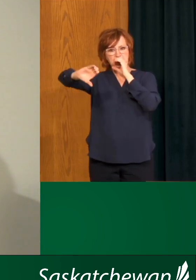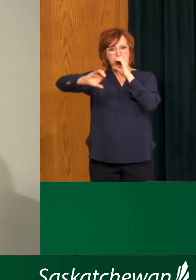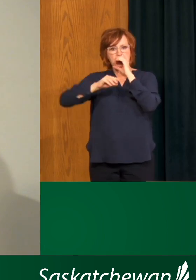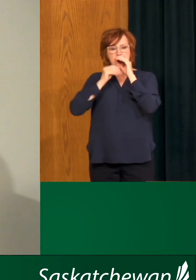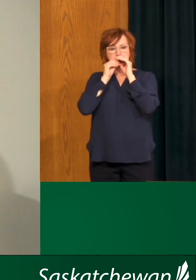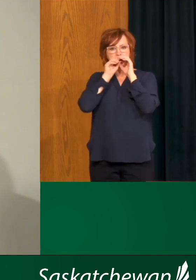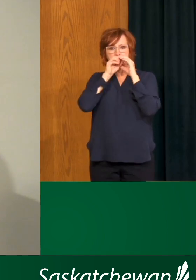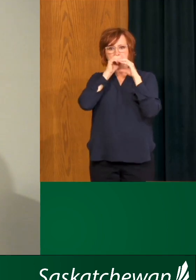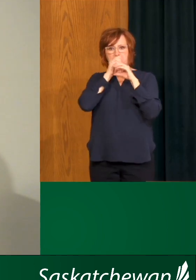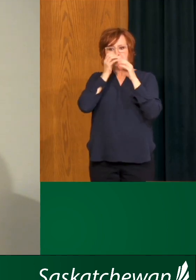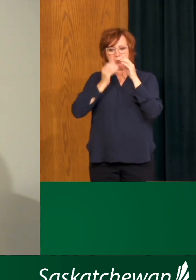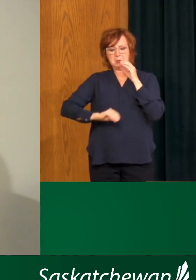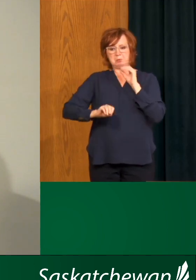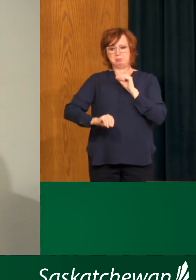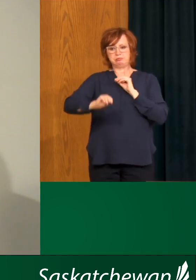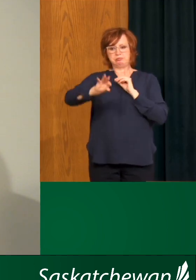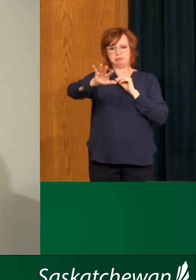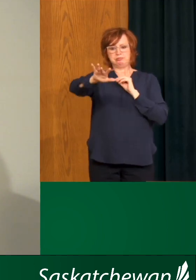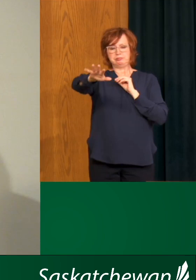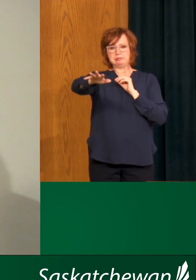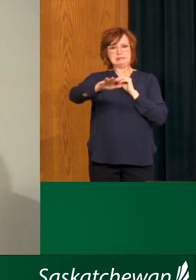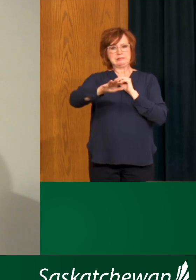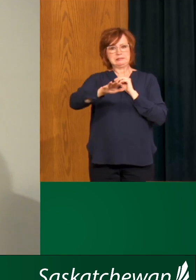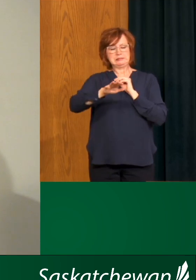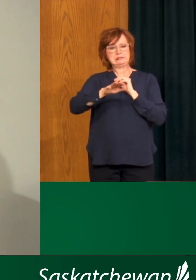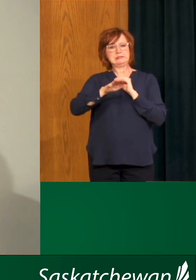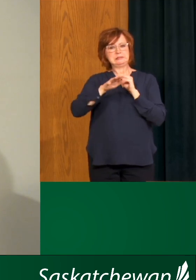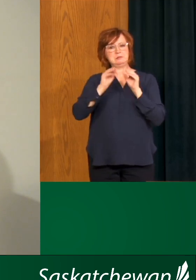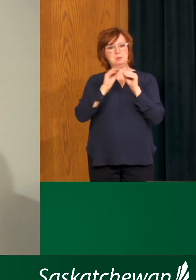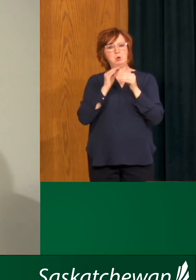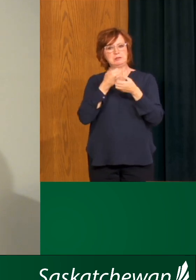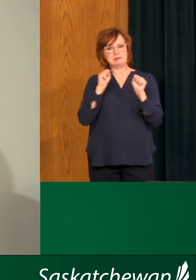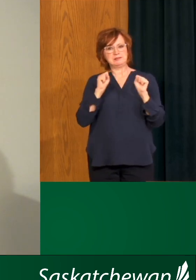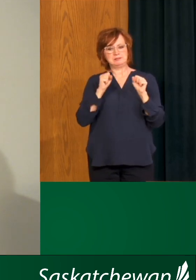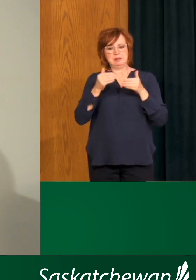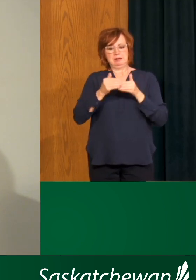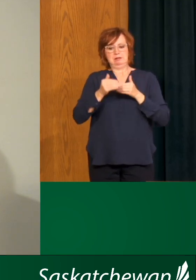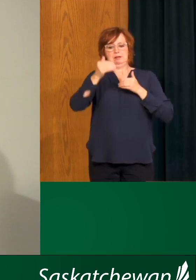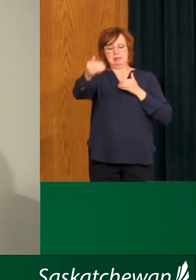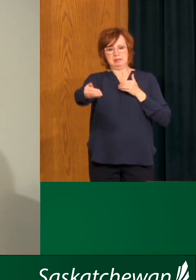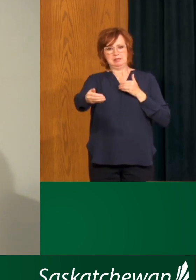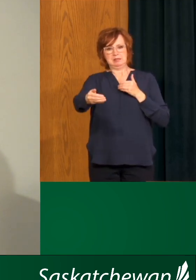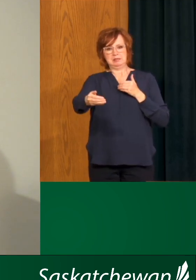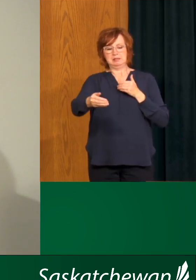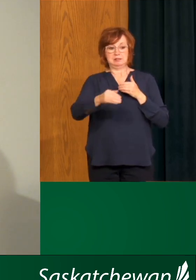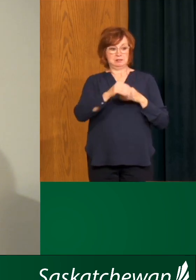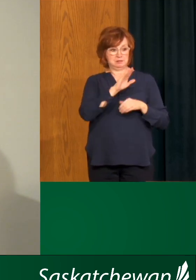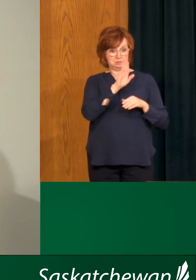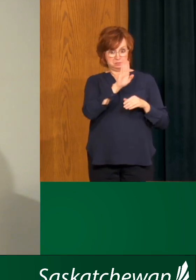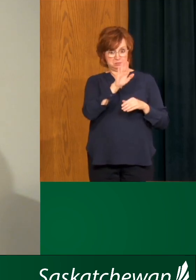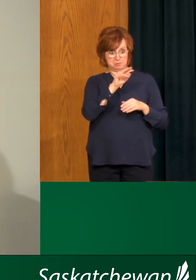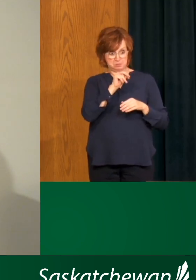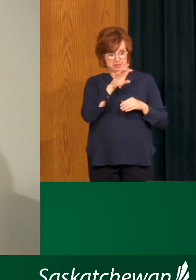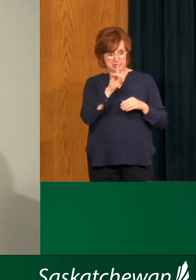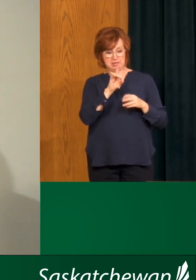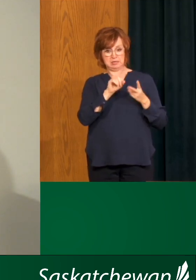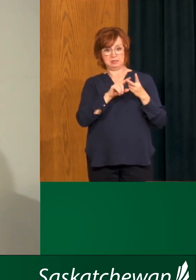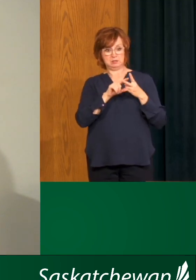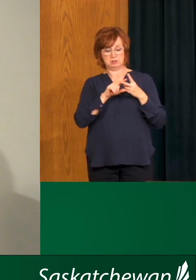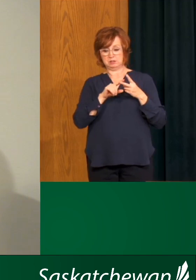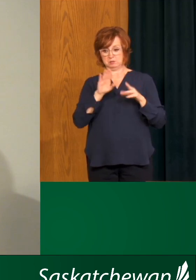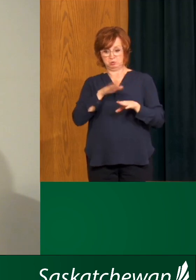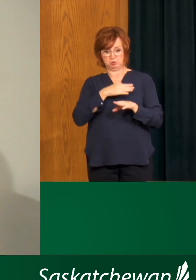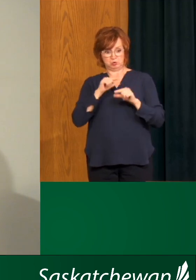the audience is a good idea. So obviously, those considerations about how a band or a group can perform, whether they're singing or playing